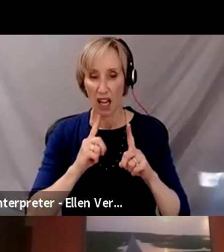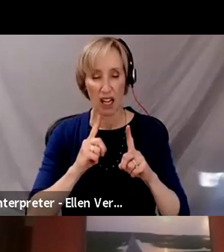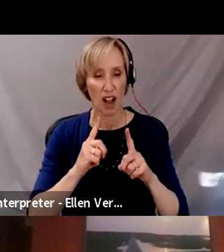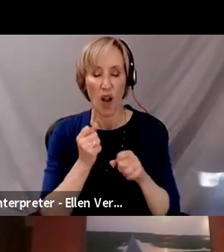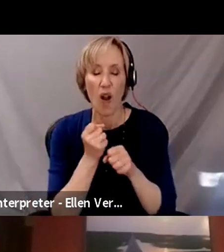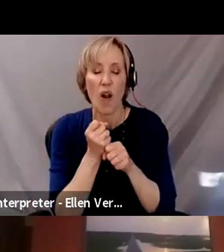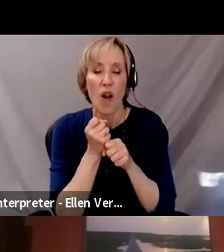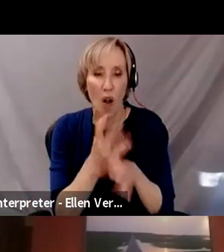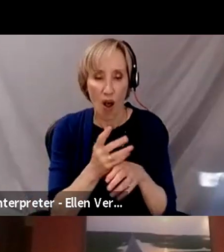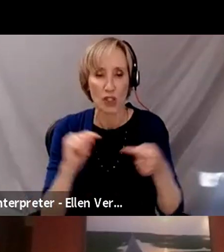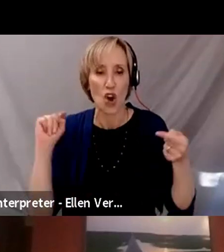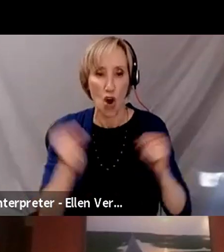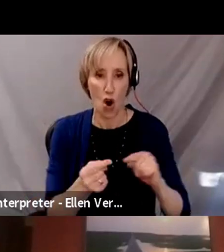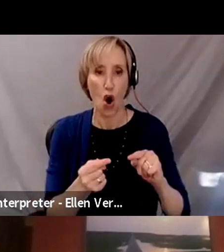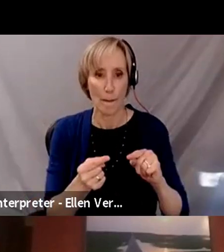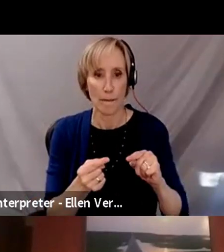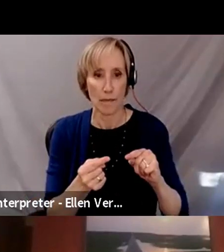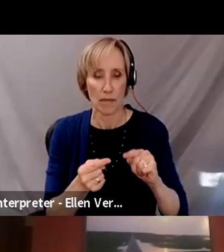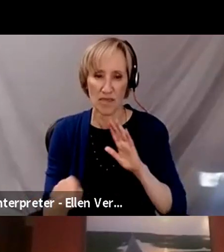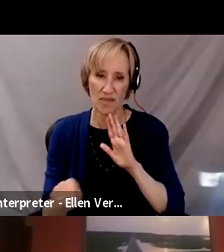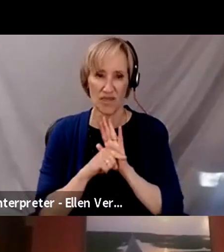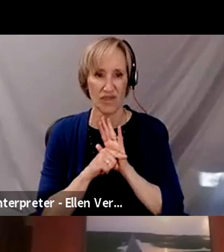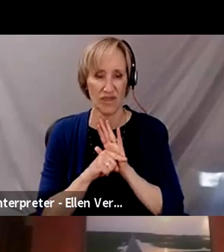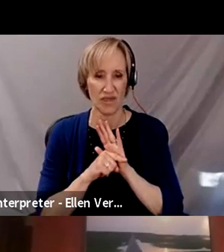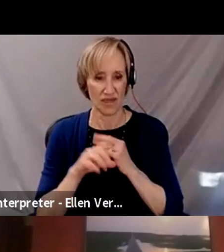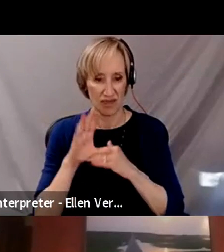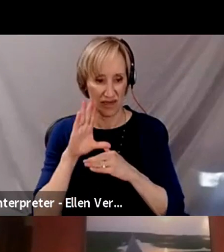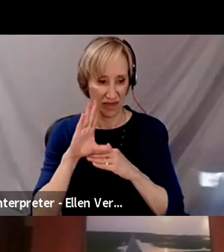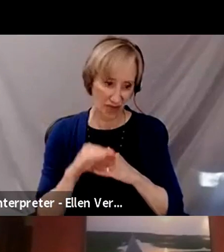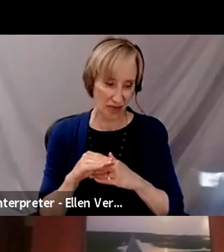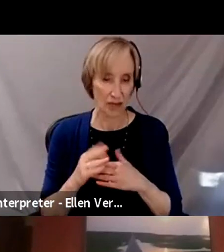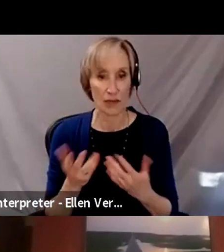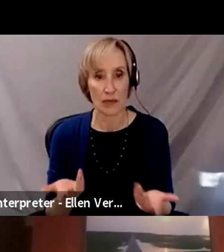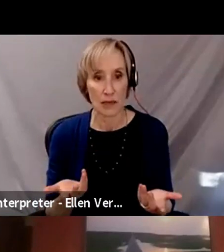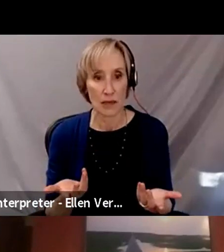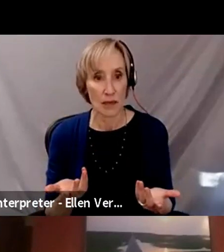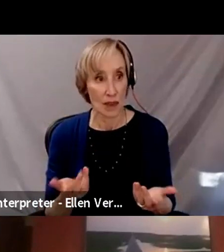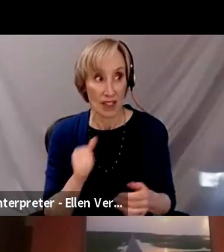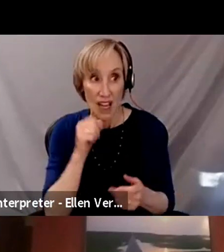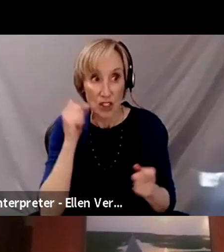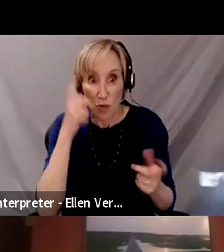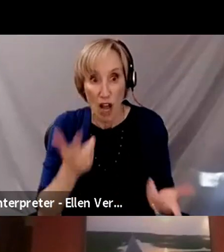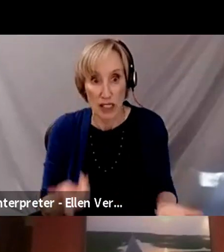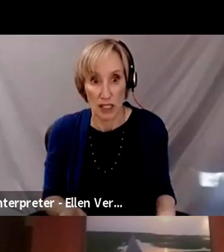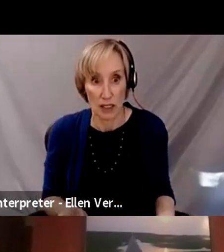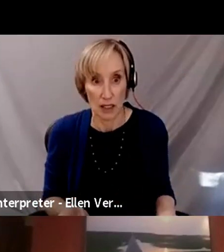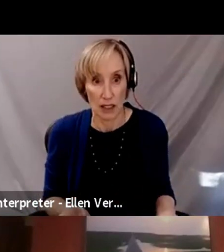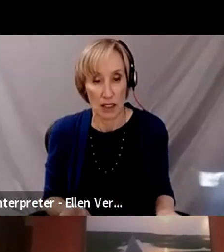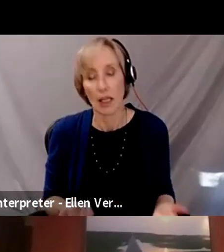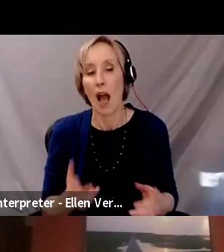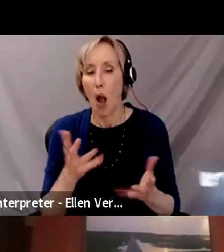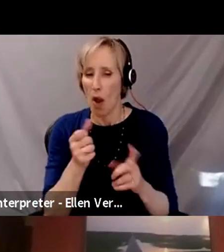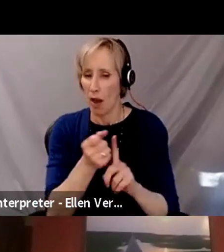of them, and it's not surprising at all. And I want to touch on this more